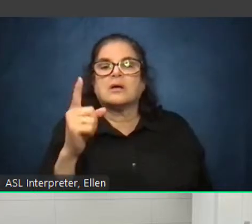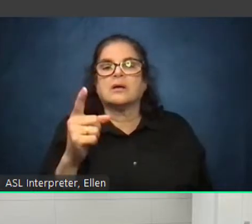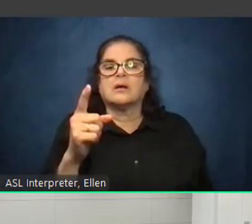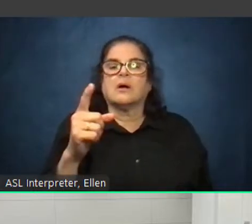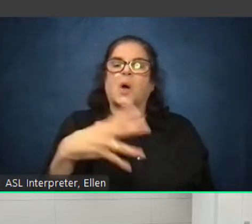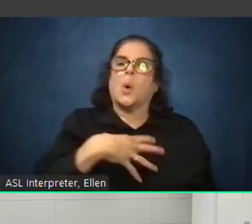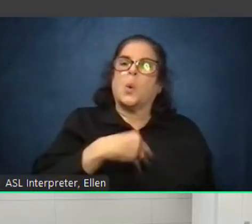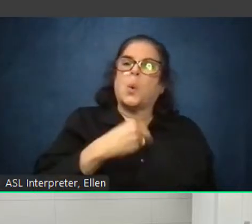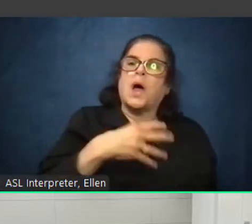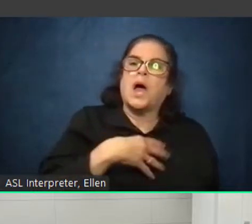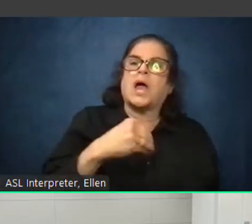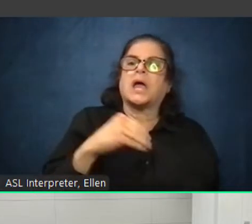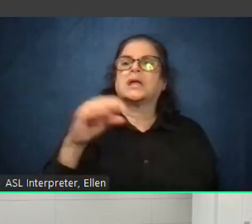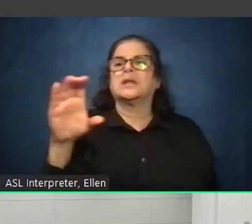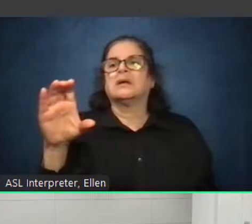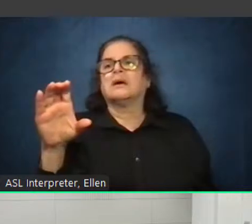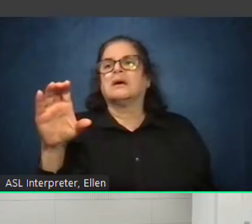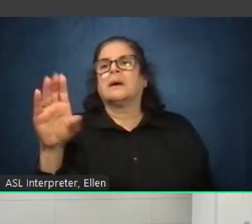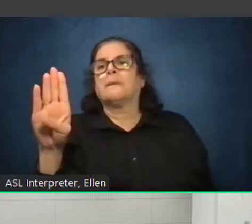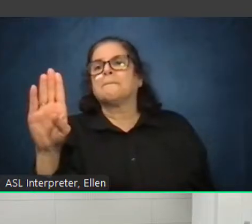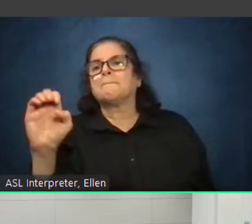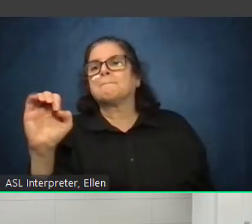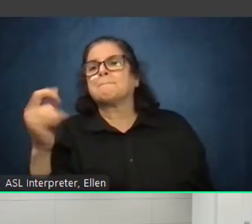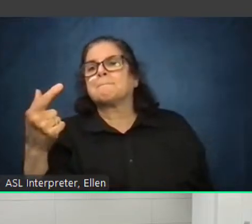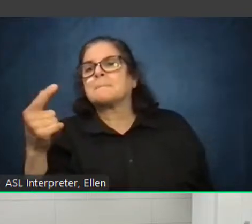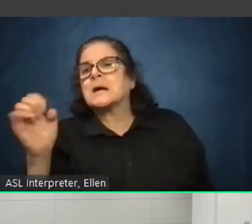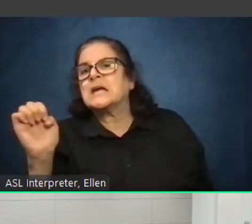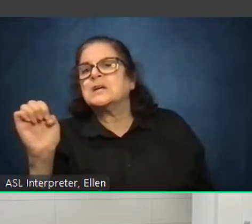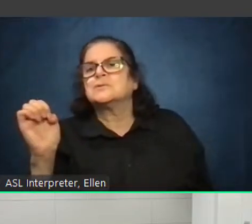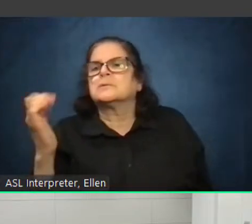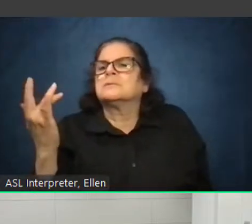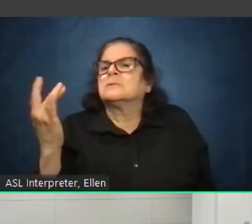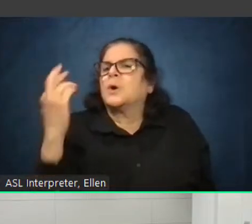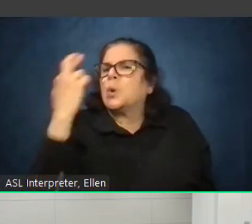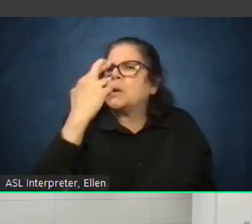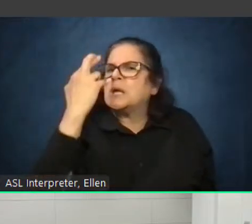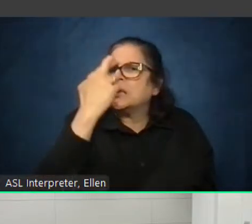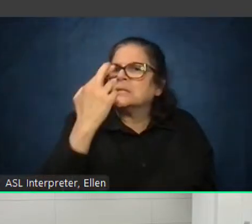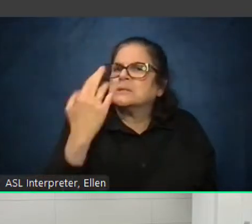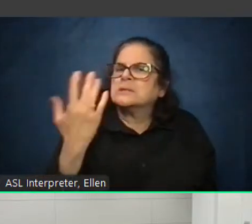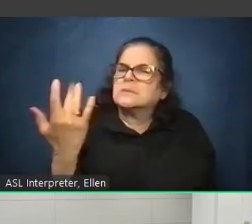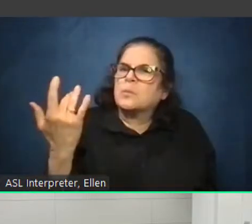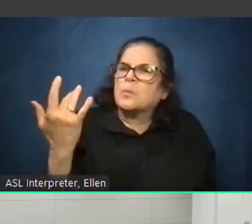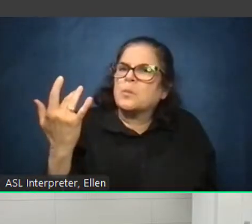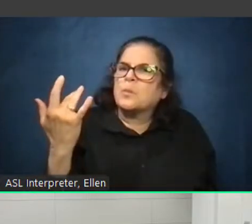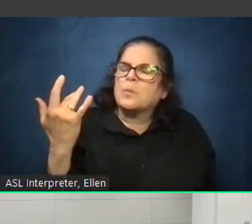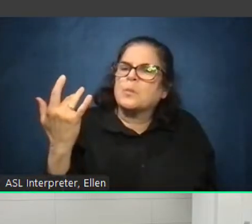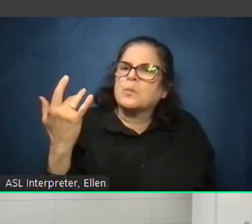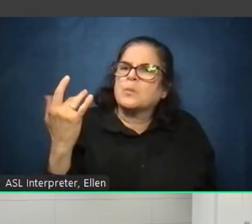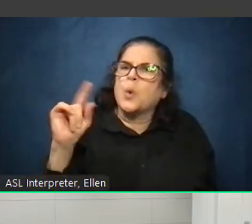color. Is there a reason to that as to why it's only like white